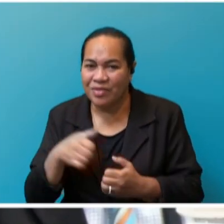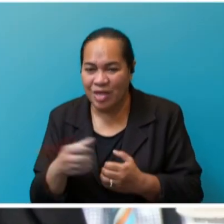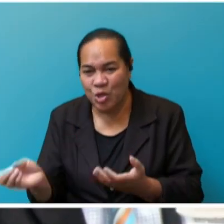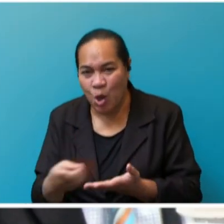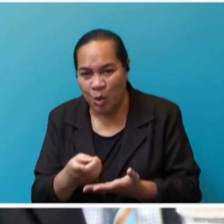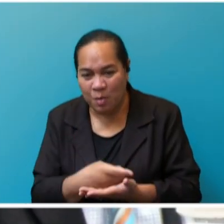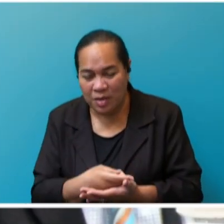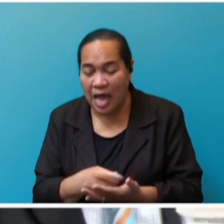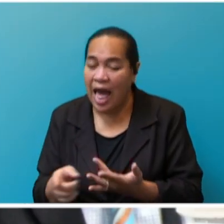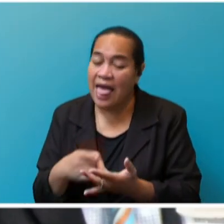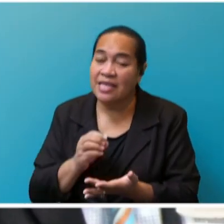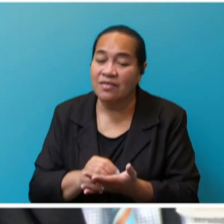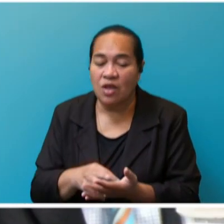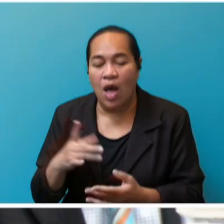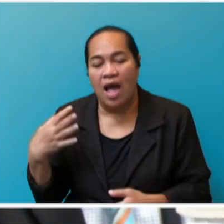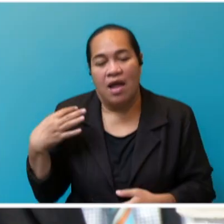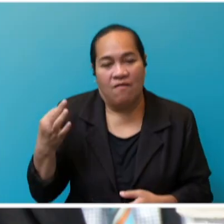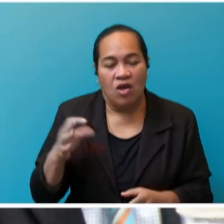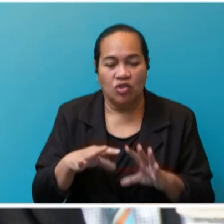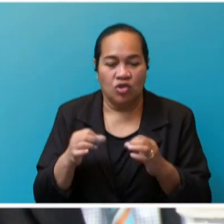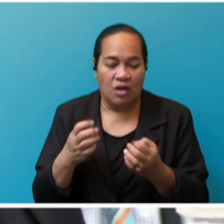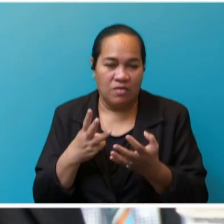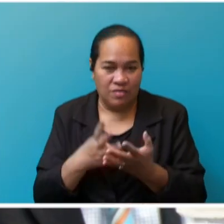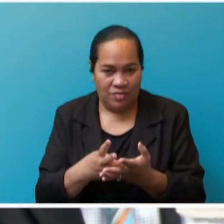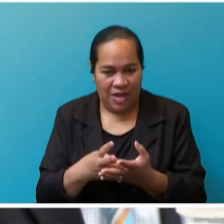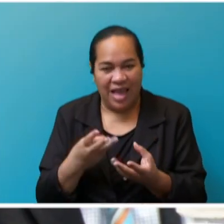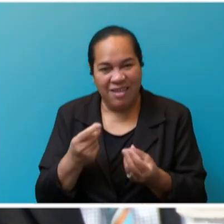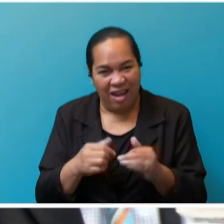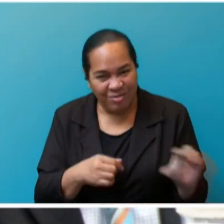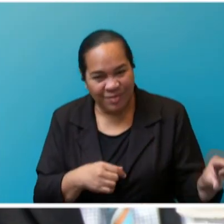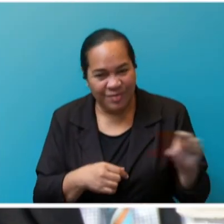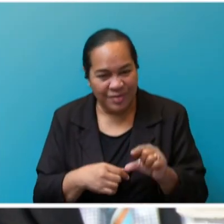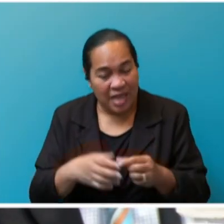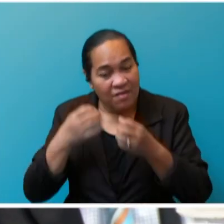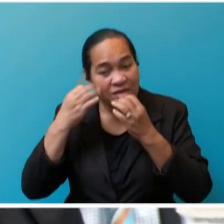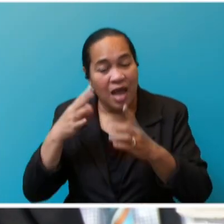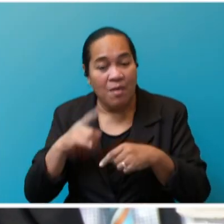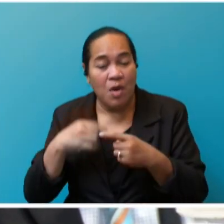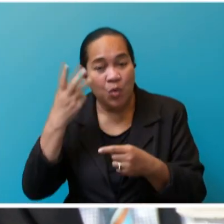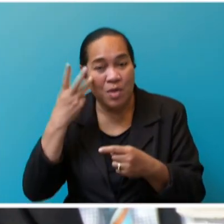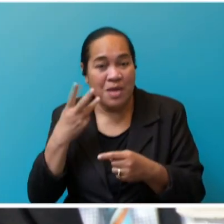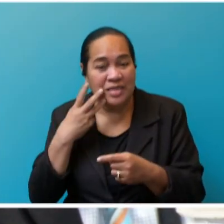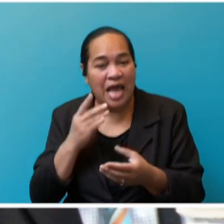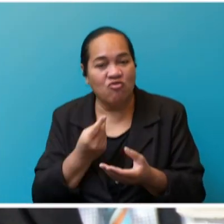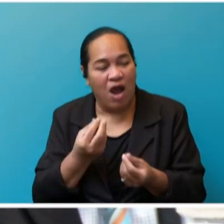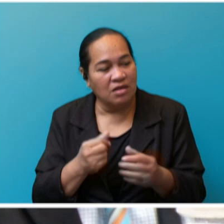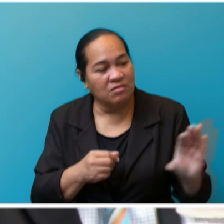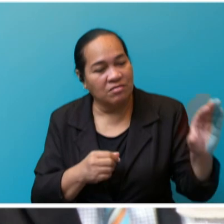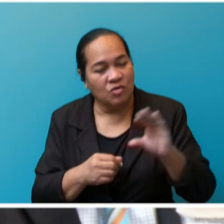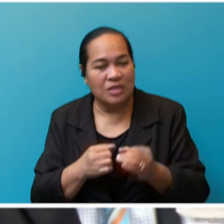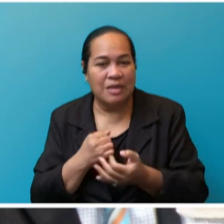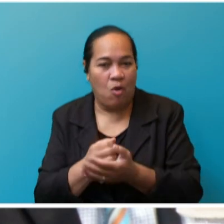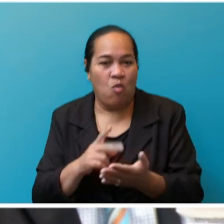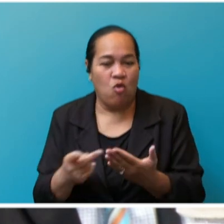provided included application for social protection allowances and information on women's grant support programs.